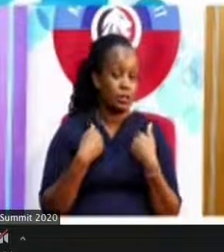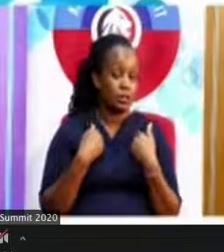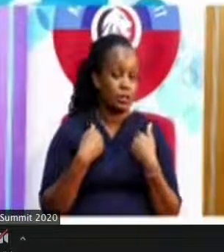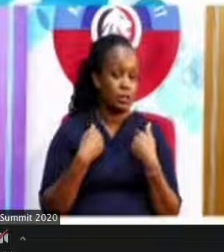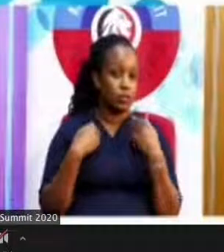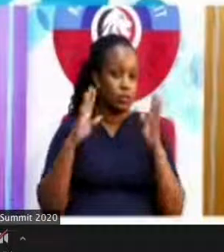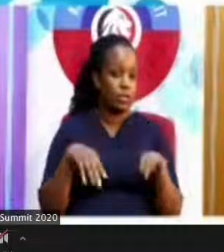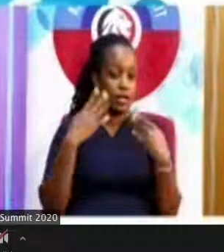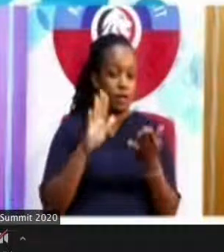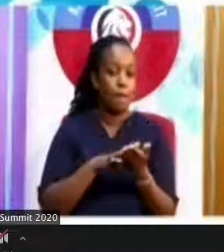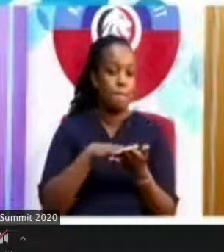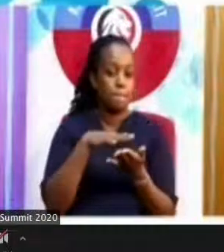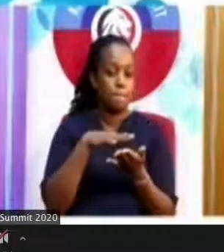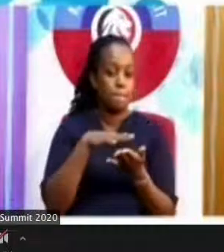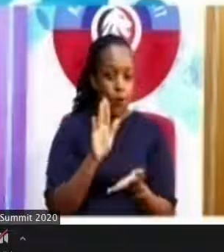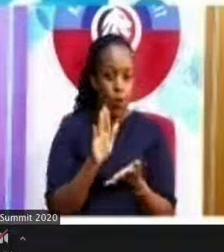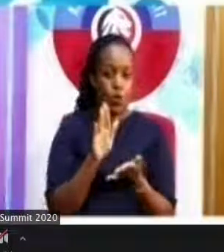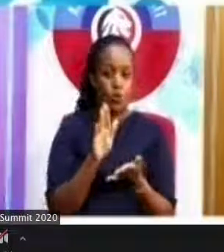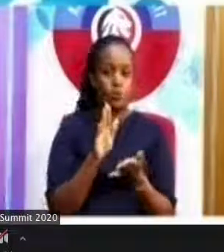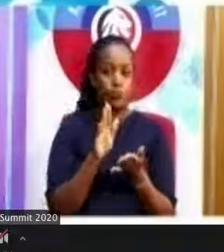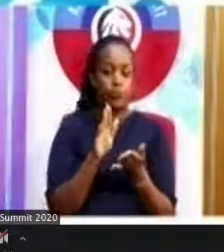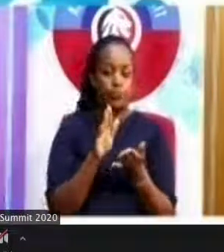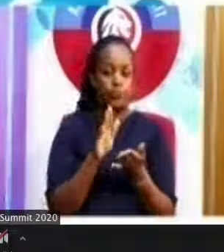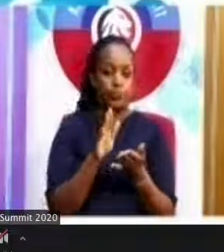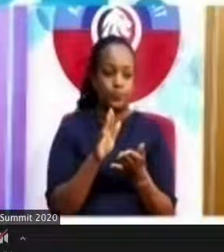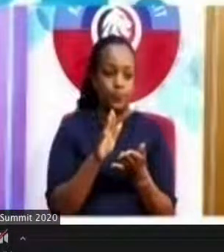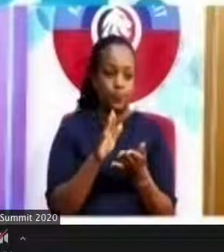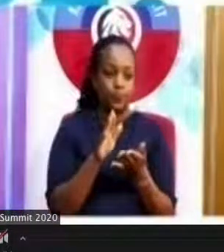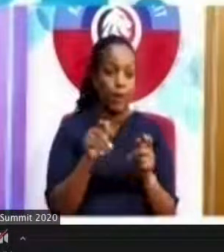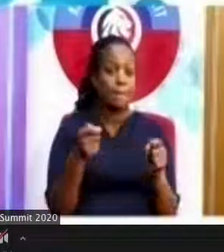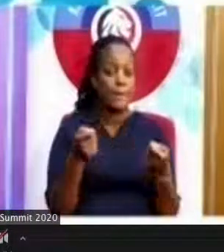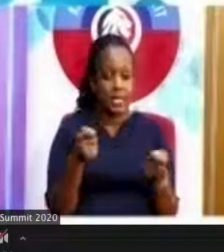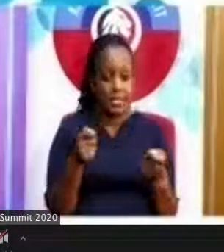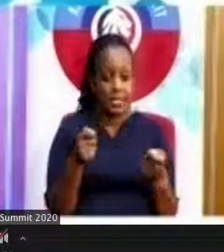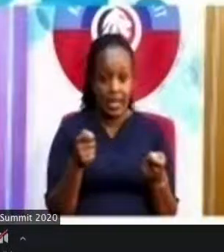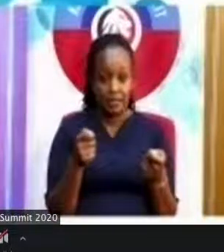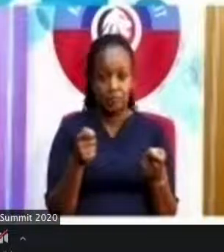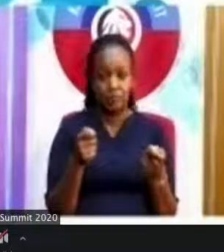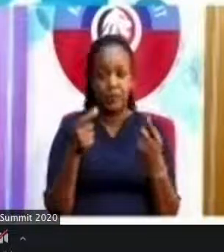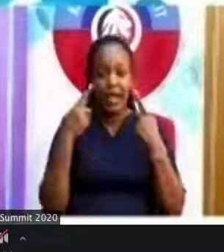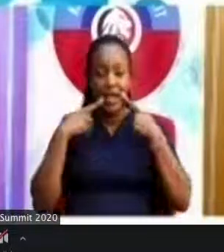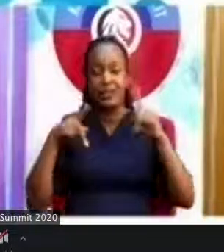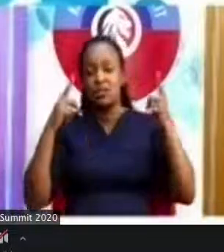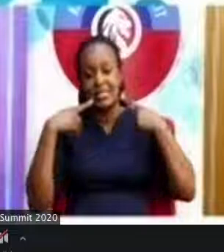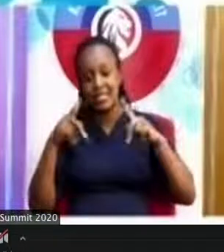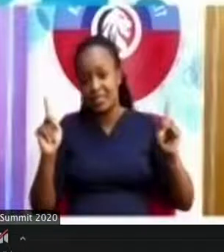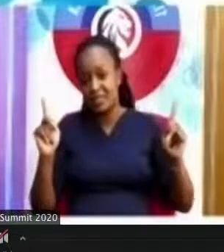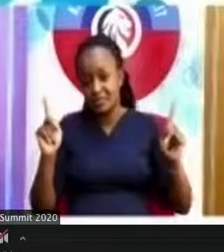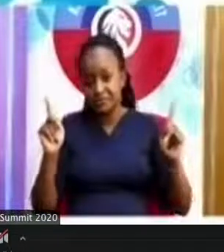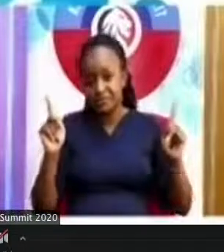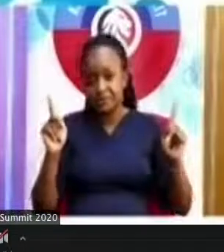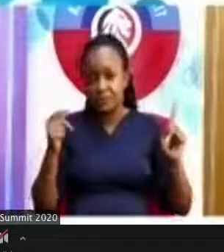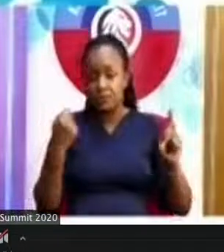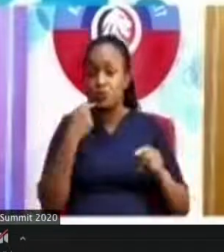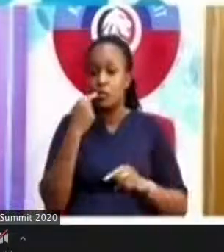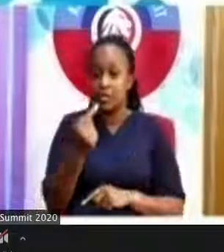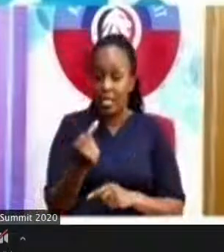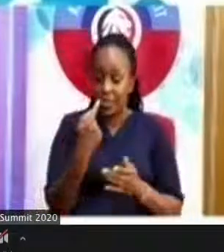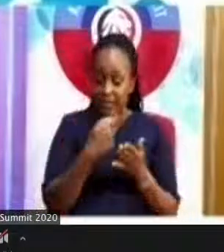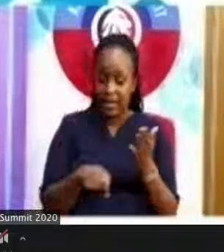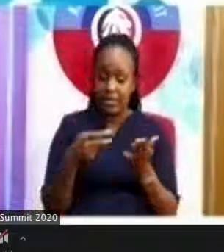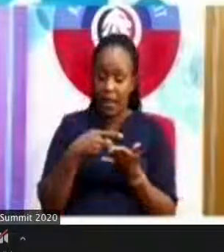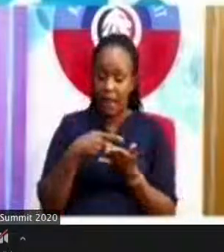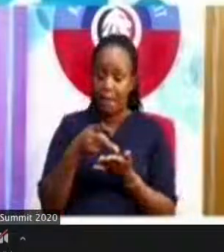press releases so that we could send messages to our taxpayers as